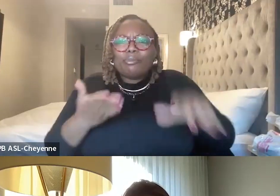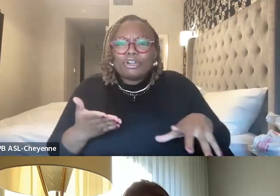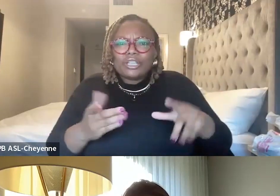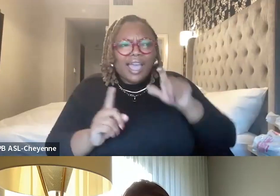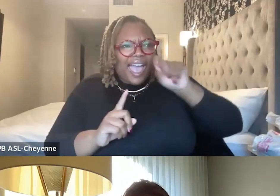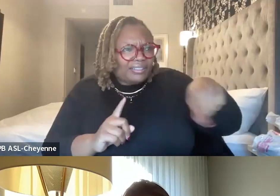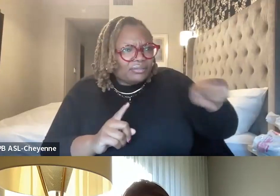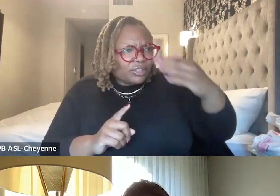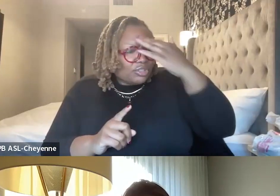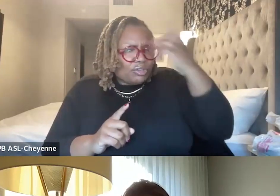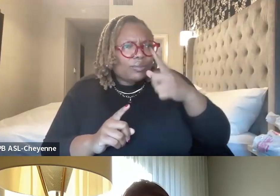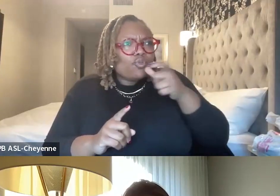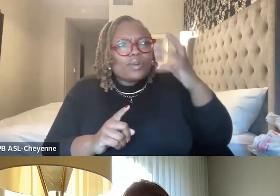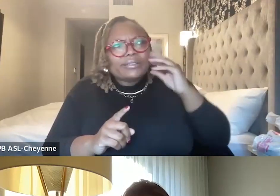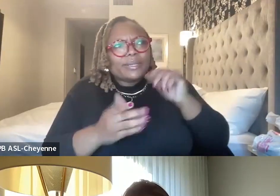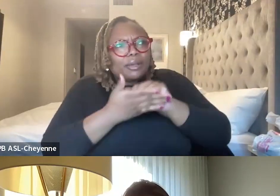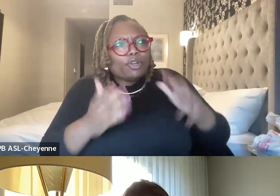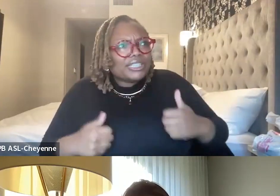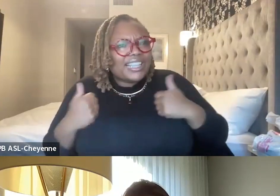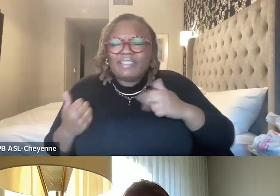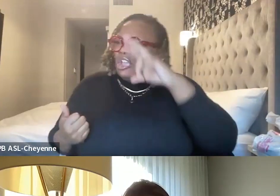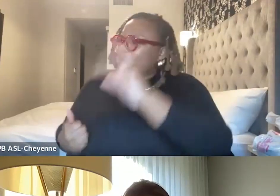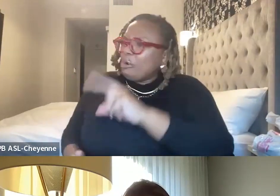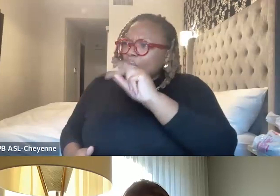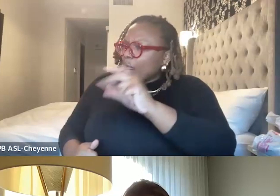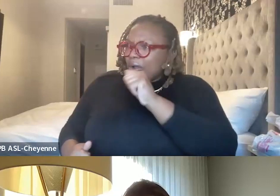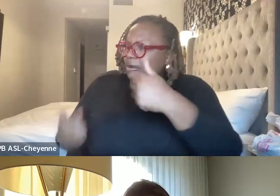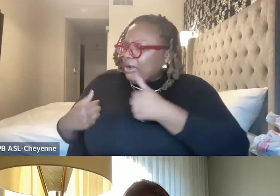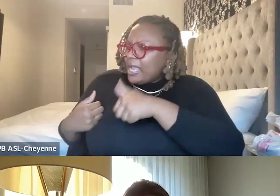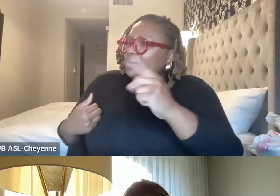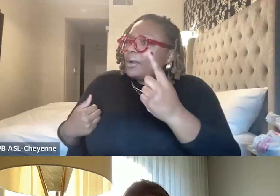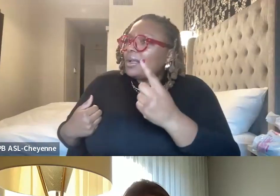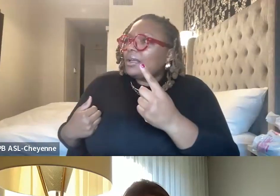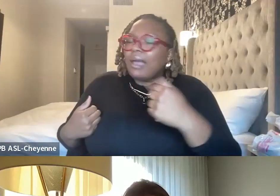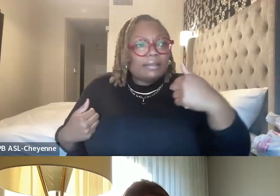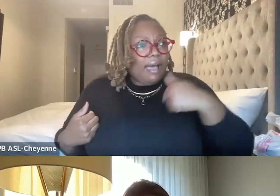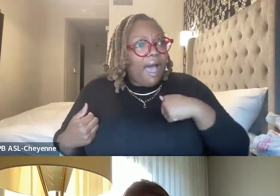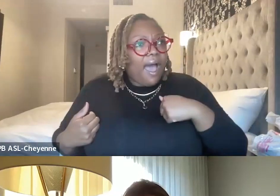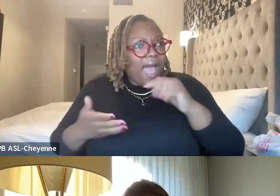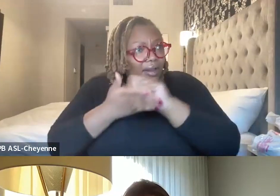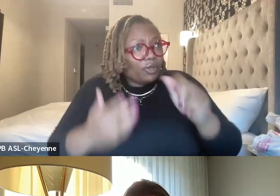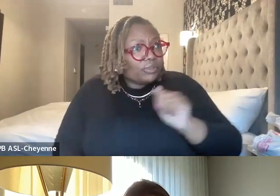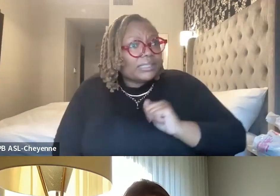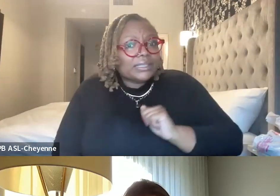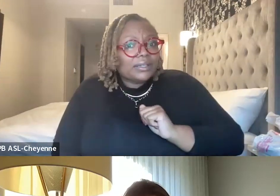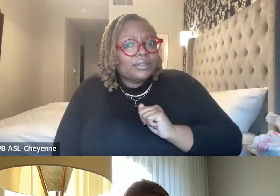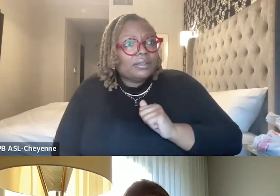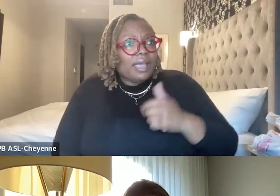someone that had an abortion in your life? And they were, no way. And I made an abortion. And I told my